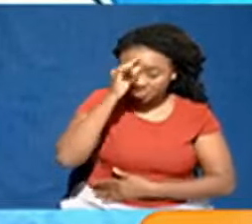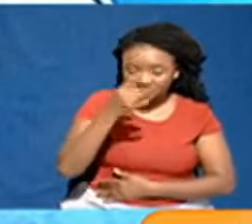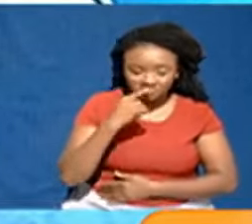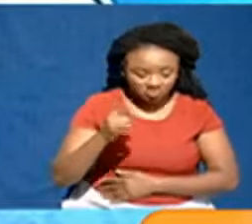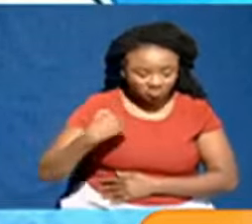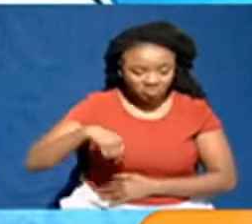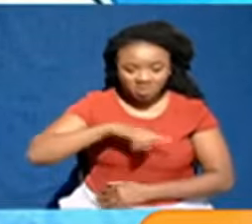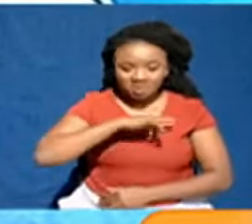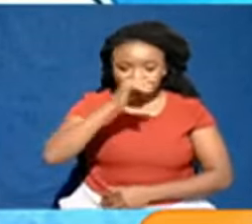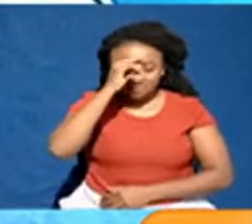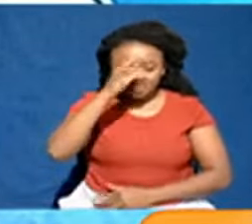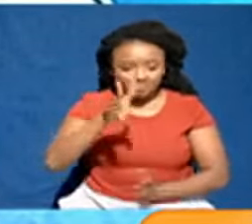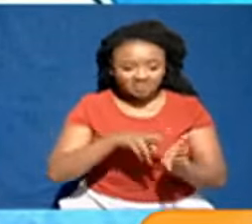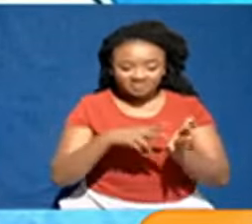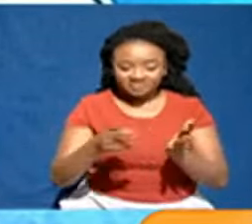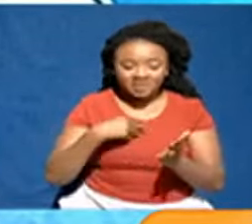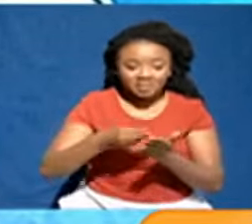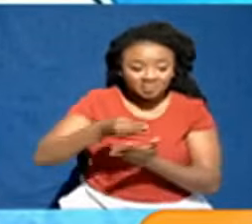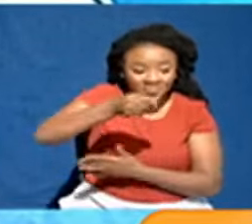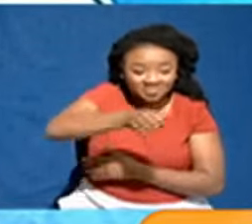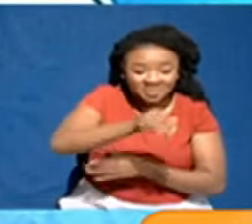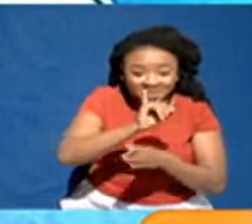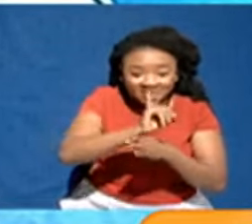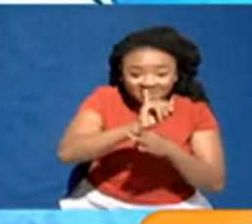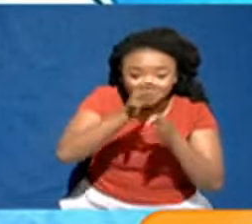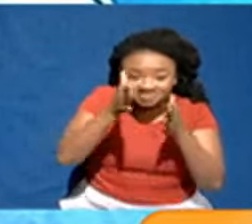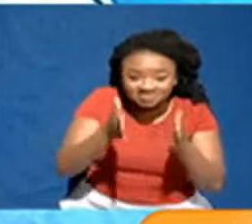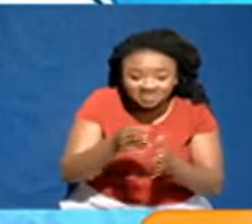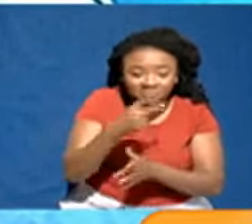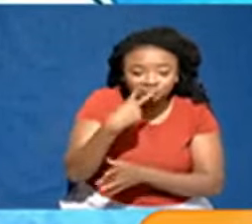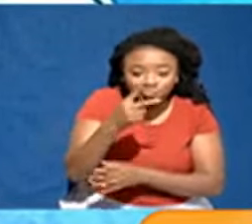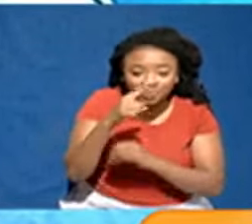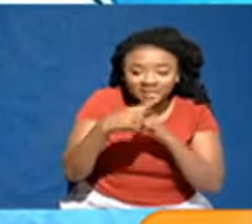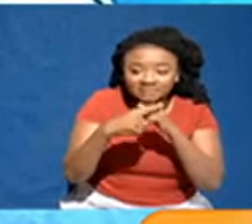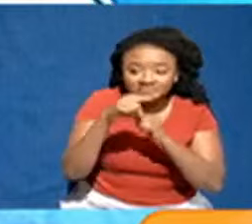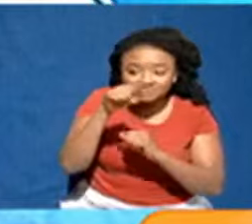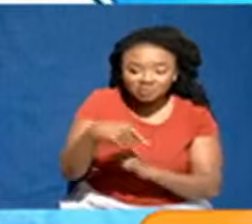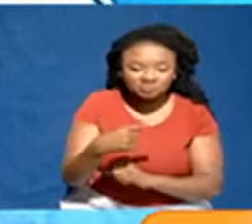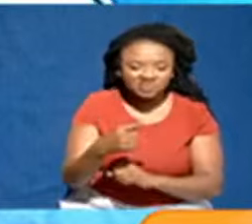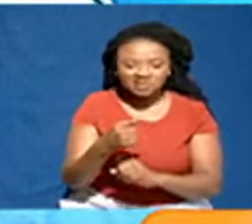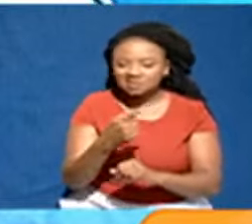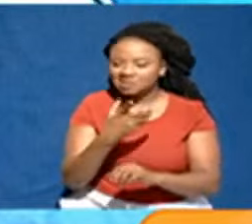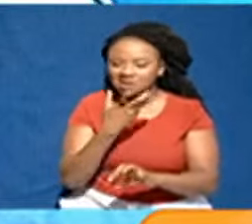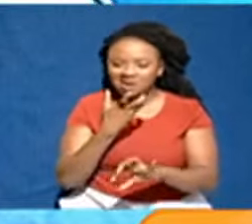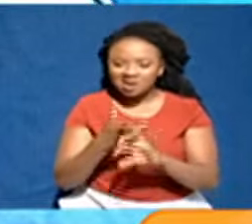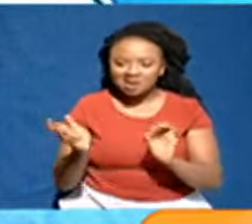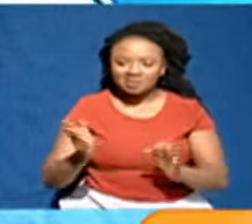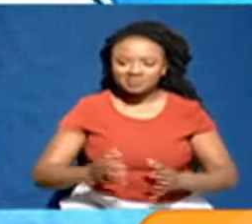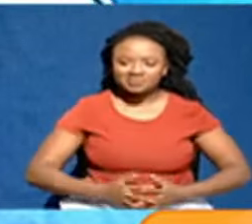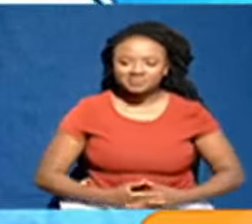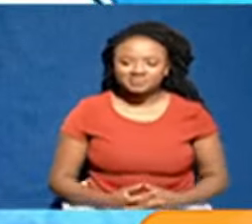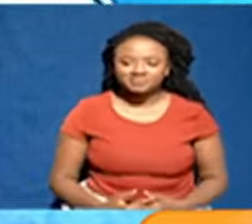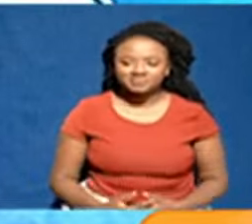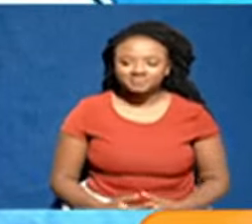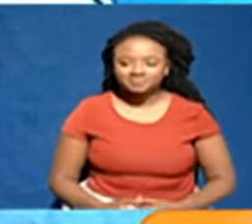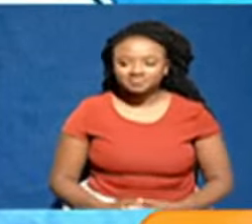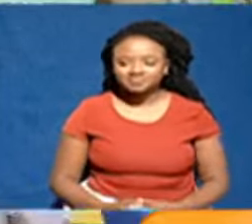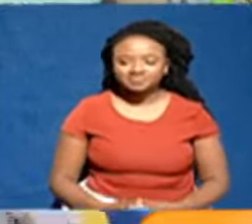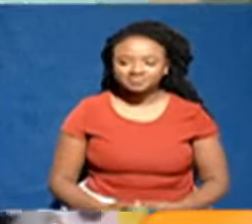pay the intern doctors 206,000 shillings per month. Serfin Acheng Oma reports.